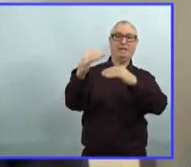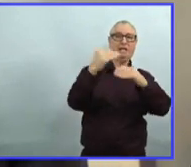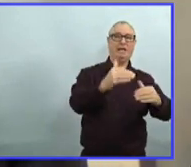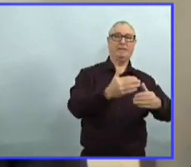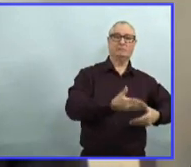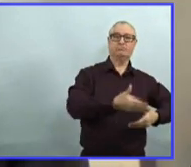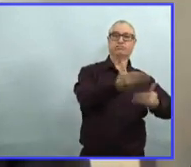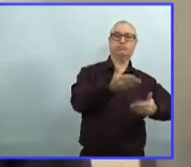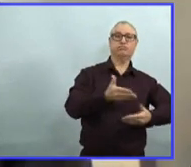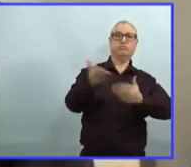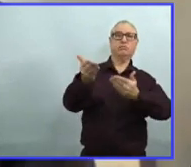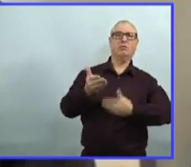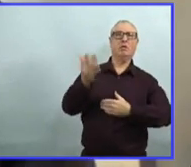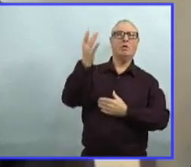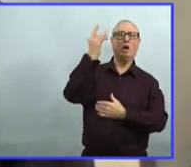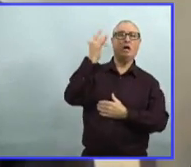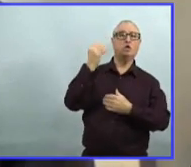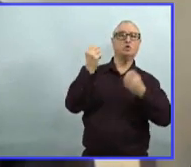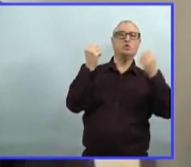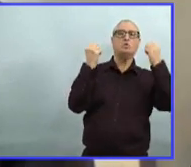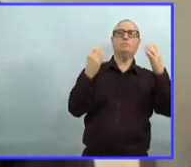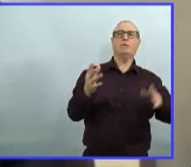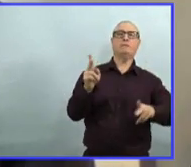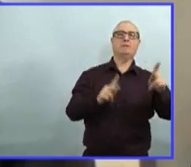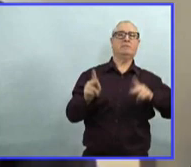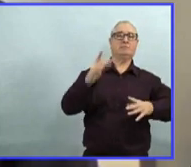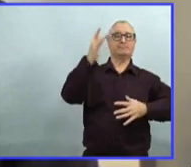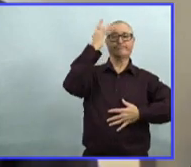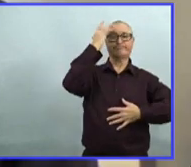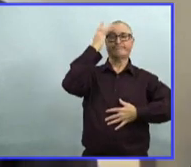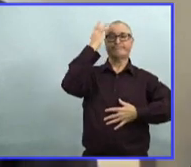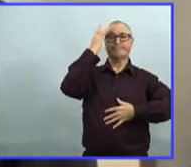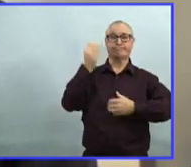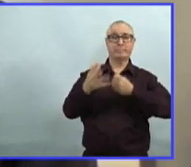So that question is going to need to be directed to Shared Health.